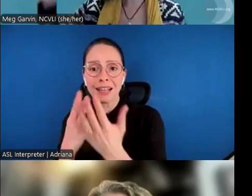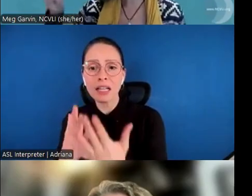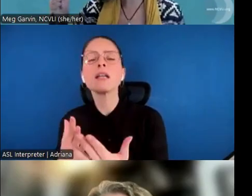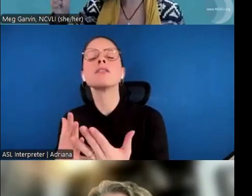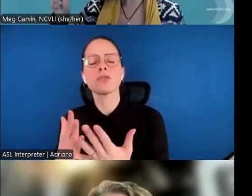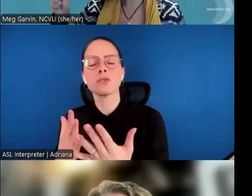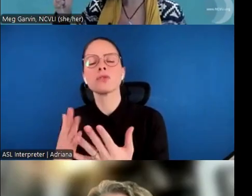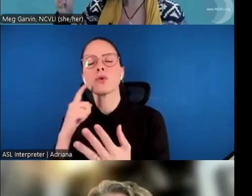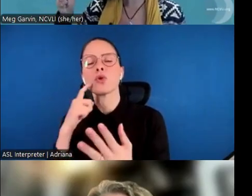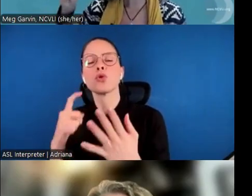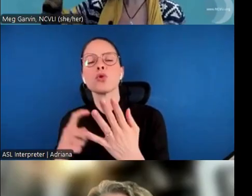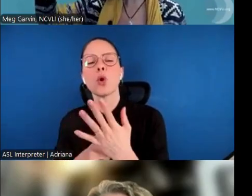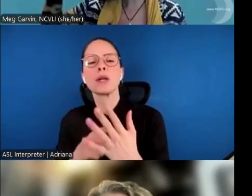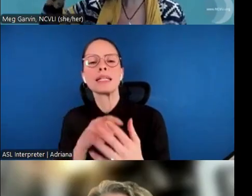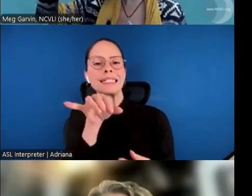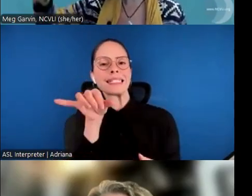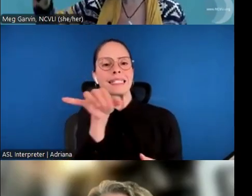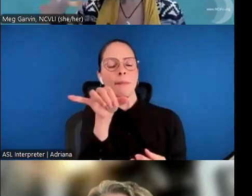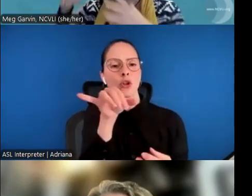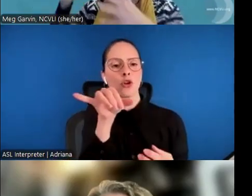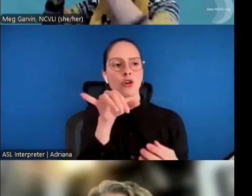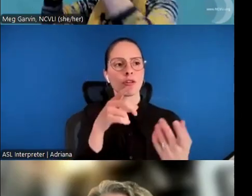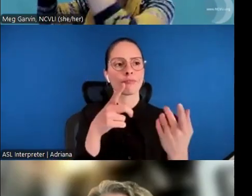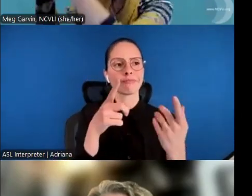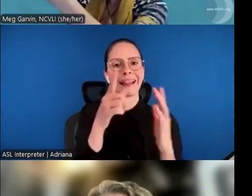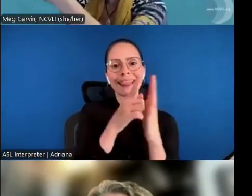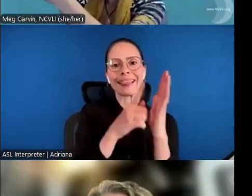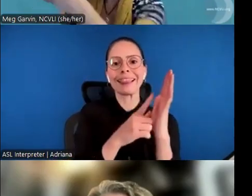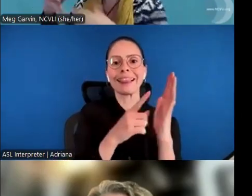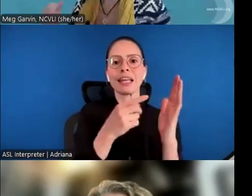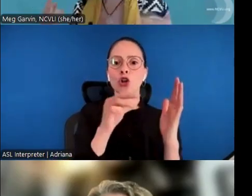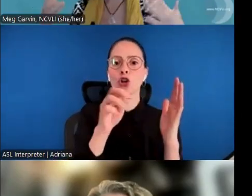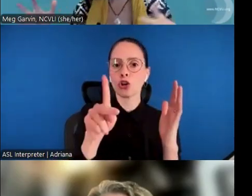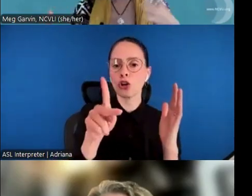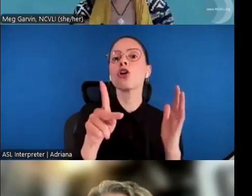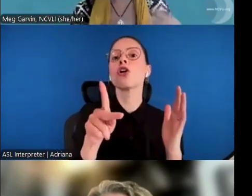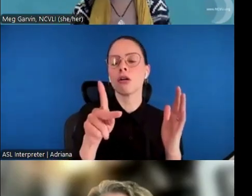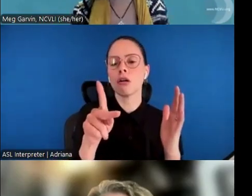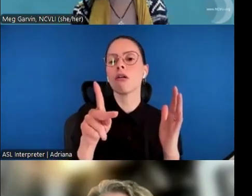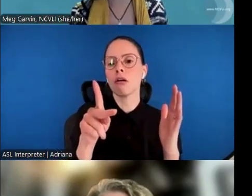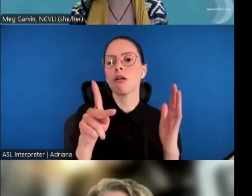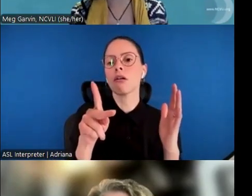similar hook, legal hook, to reach towards in the